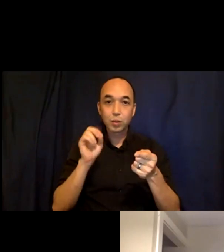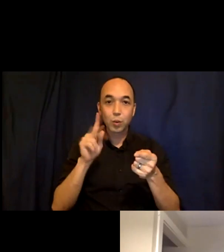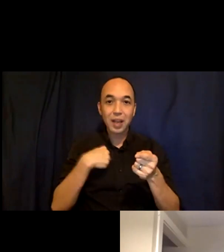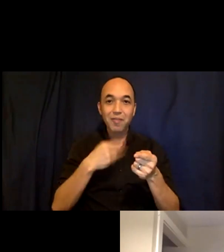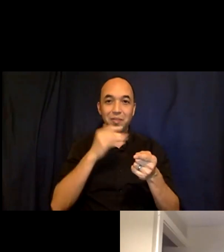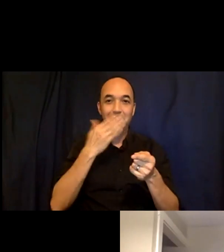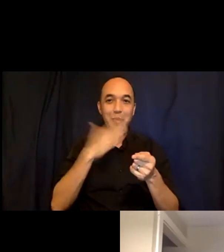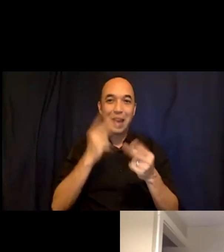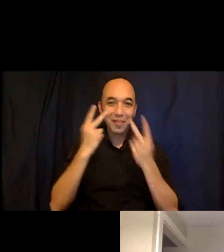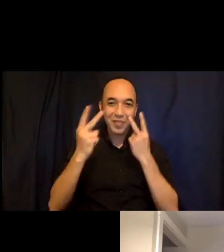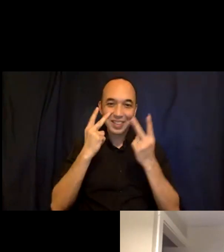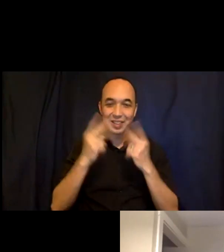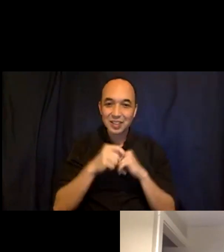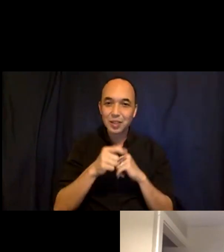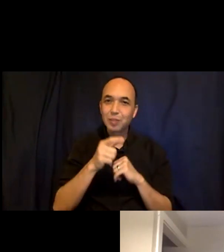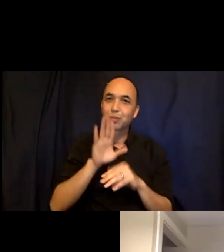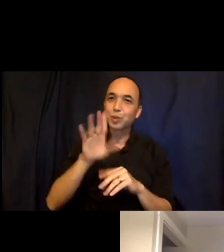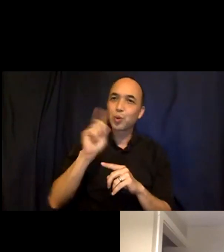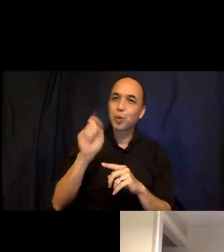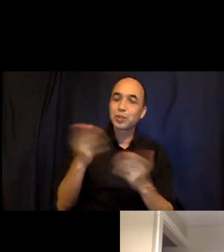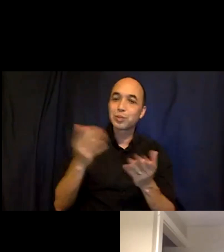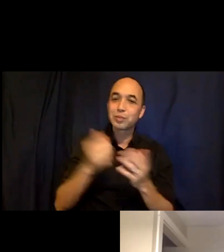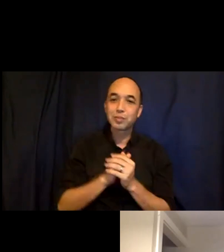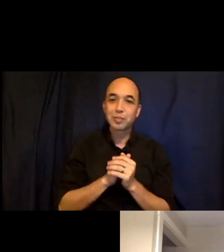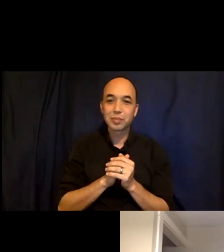so. What's your question there?